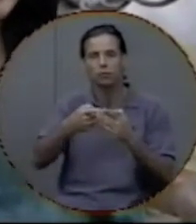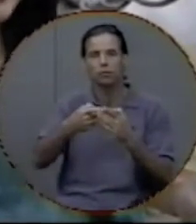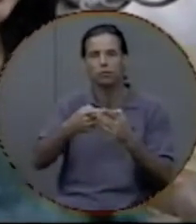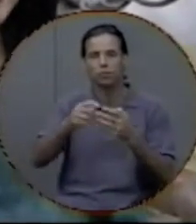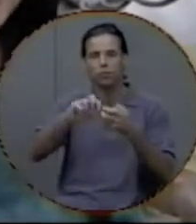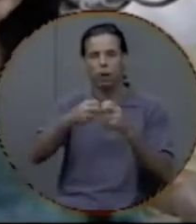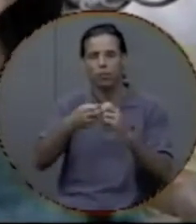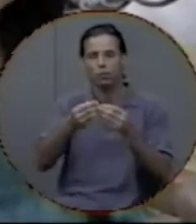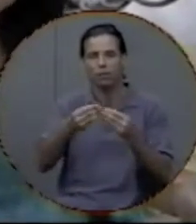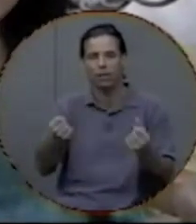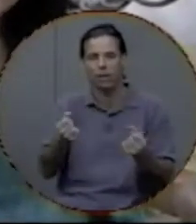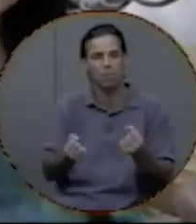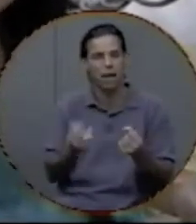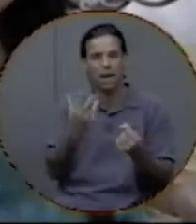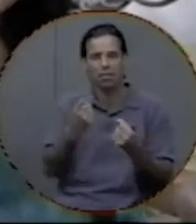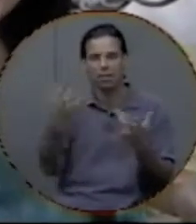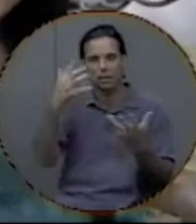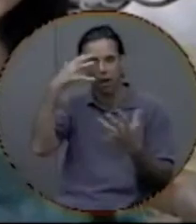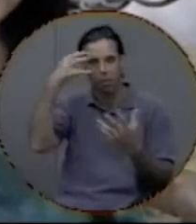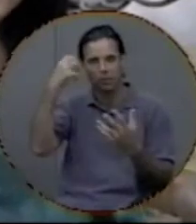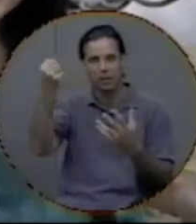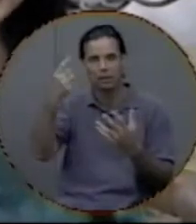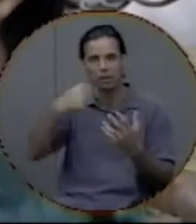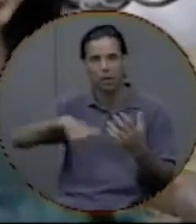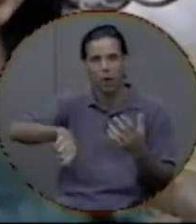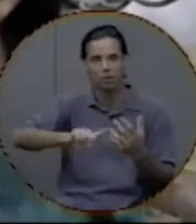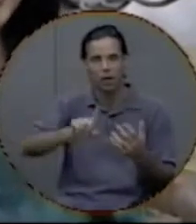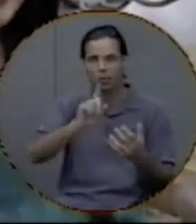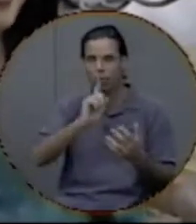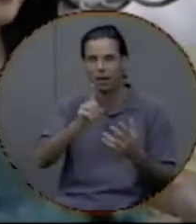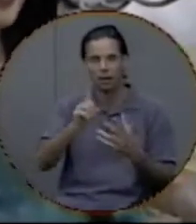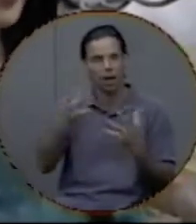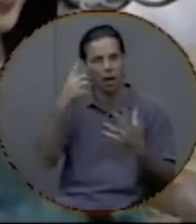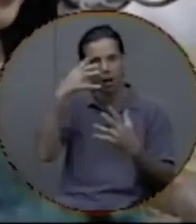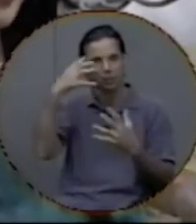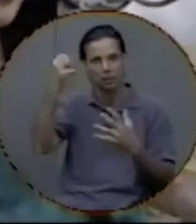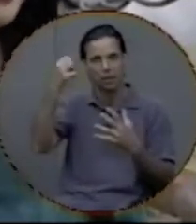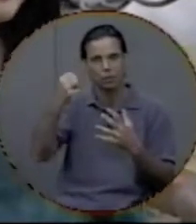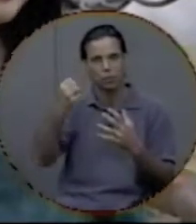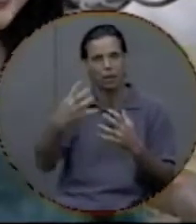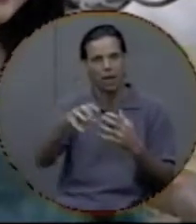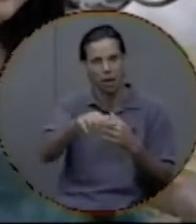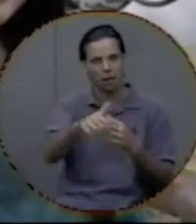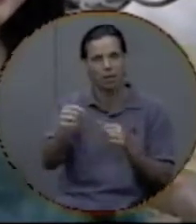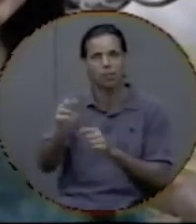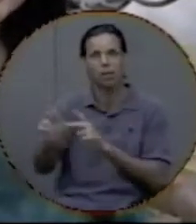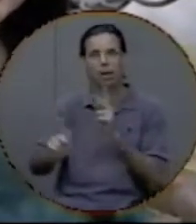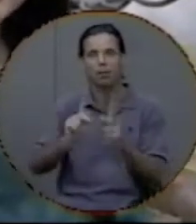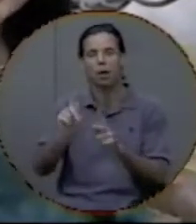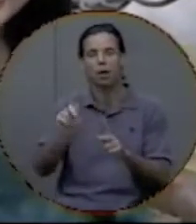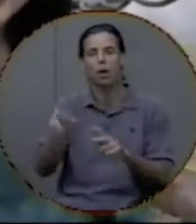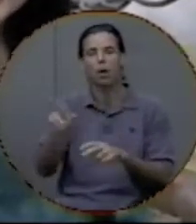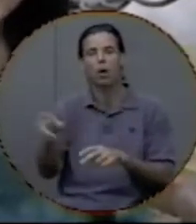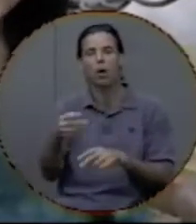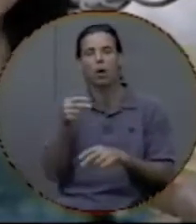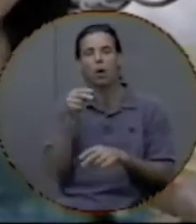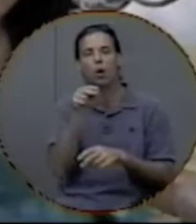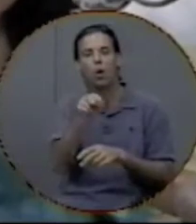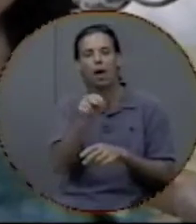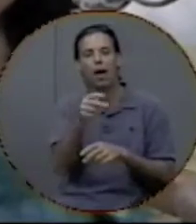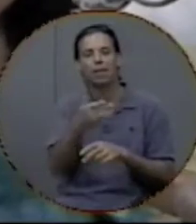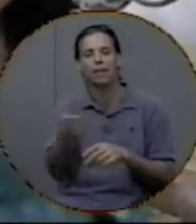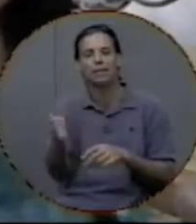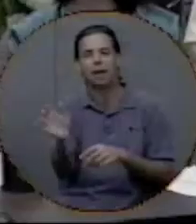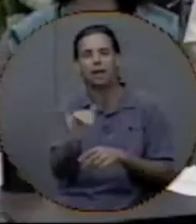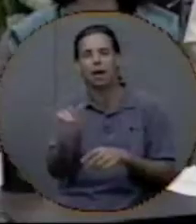things that are just common sense for us is not really common sense to a lot of other people. Take a look at things that he does, like with a